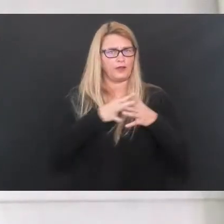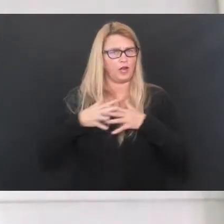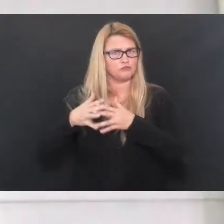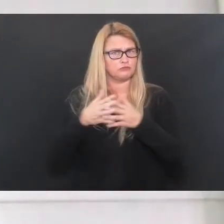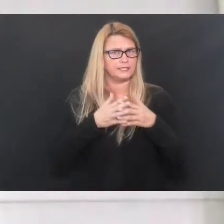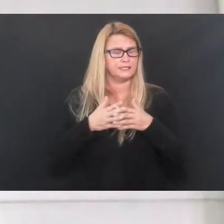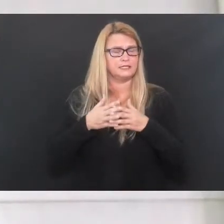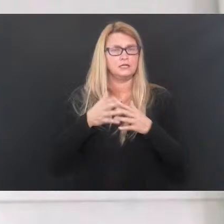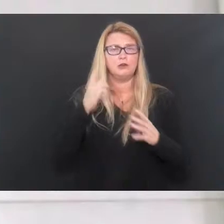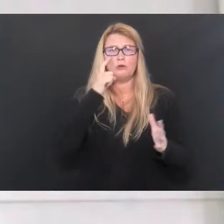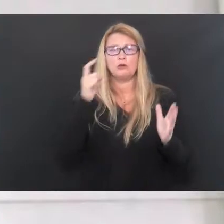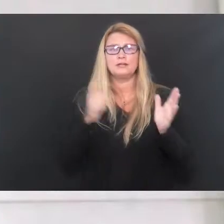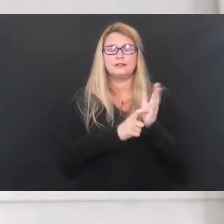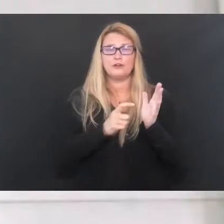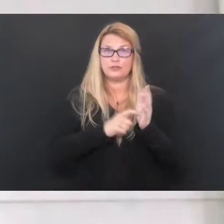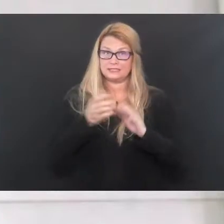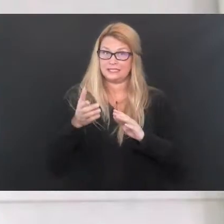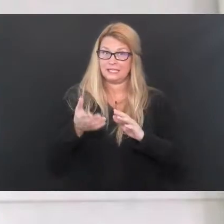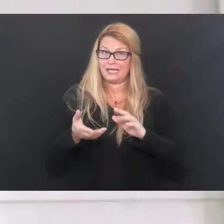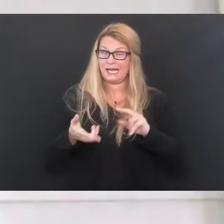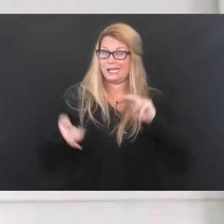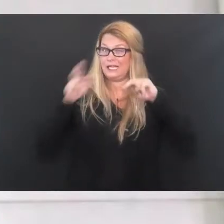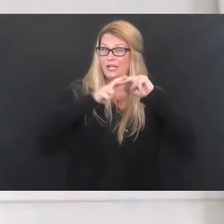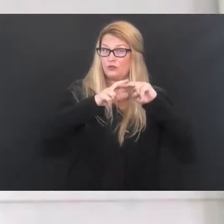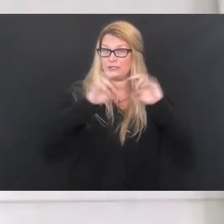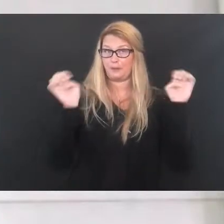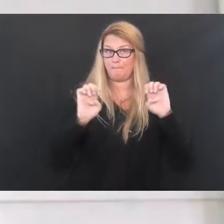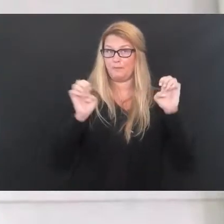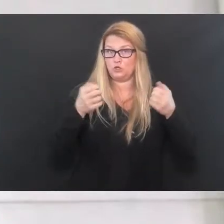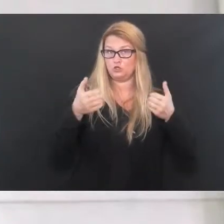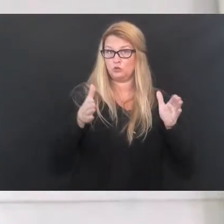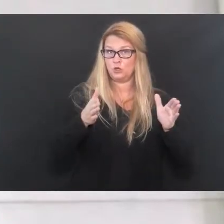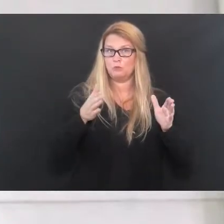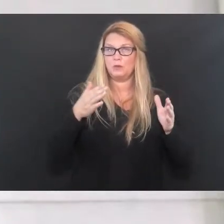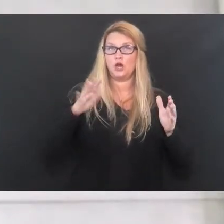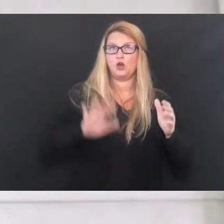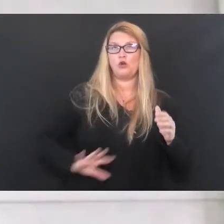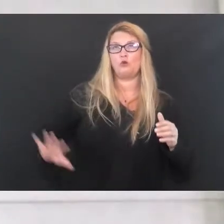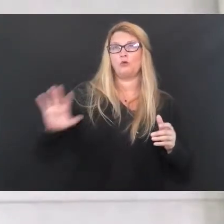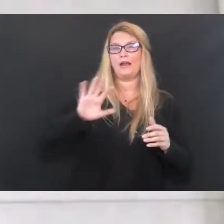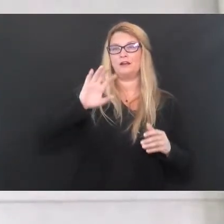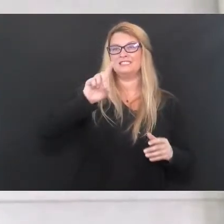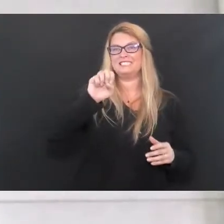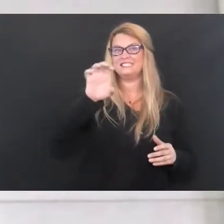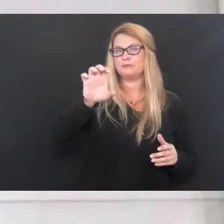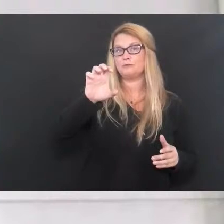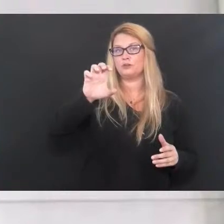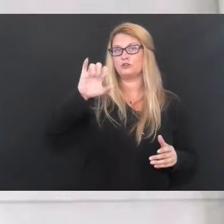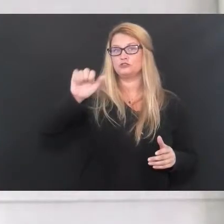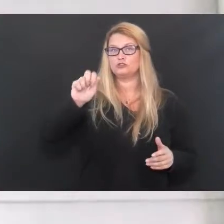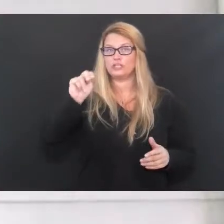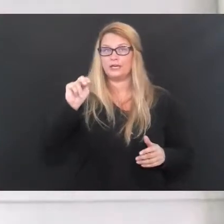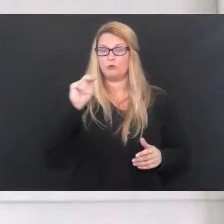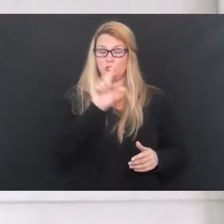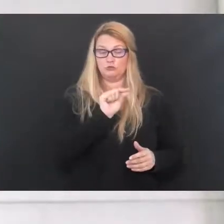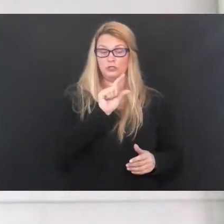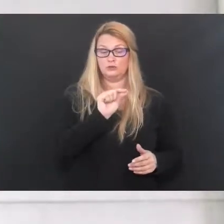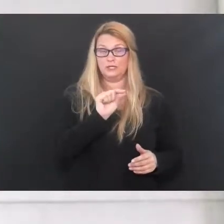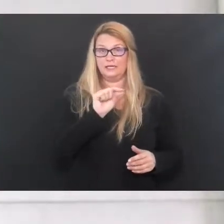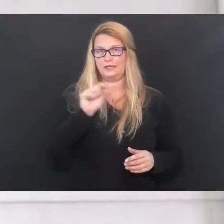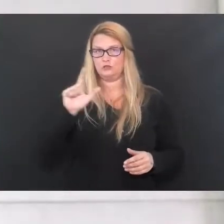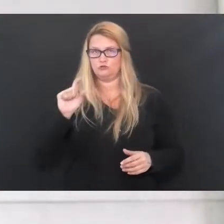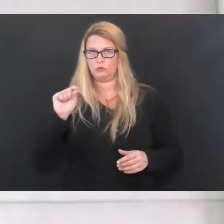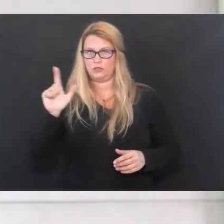was a little bit of an increase in emergency room visits towards December and January of 2020 into